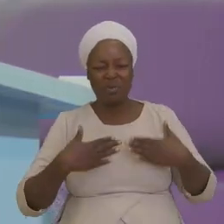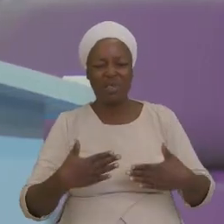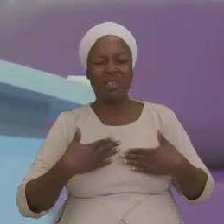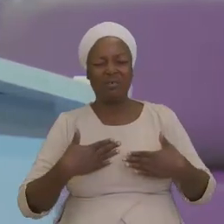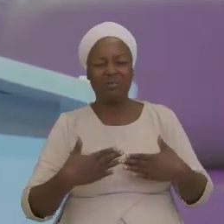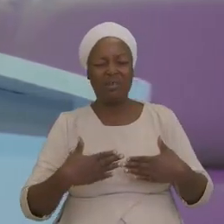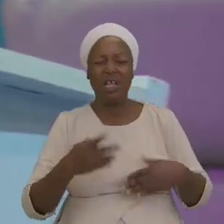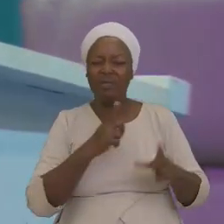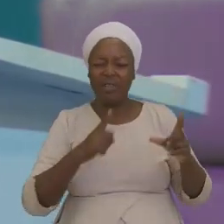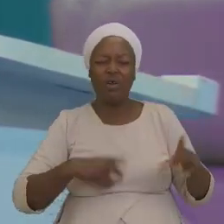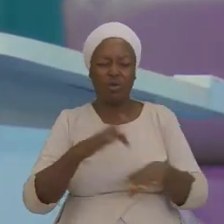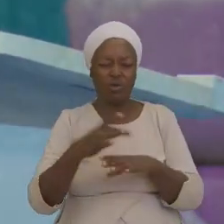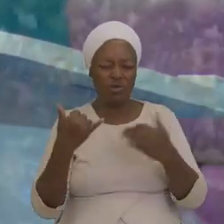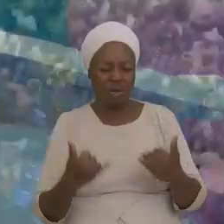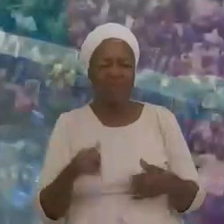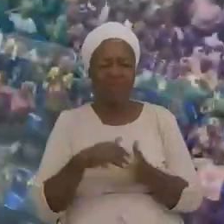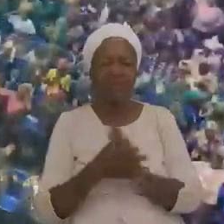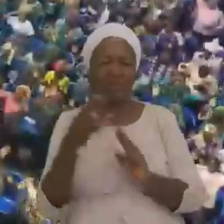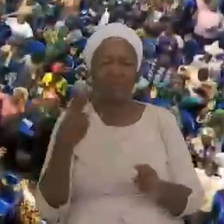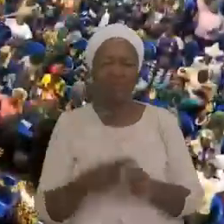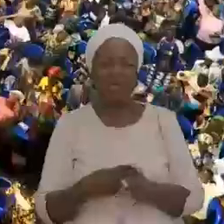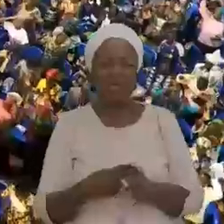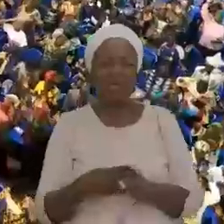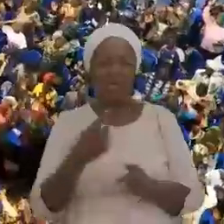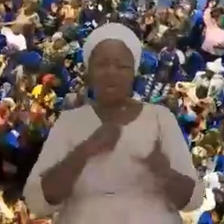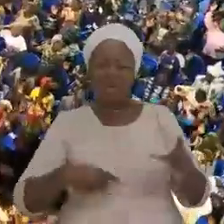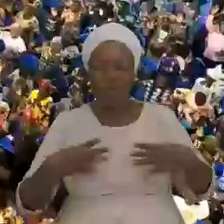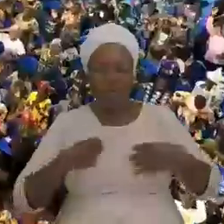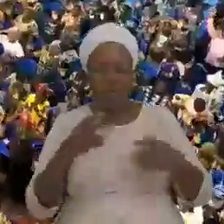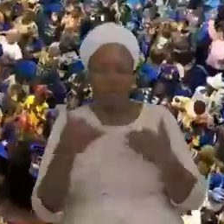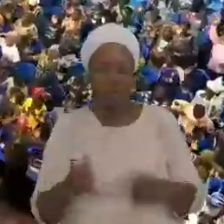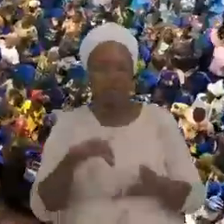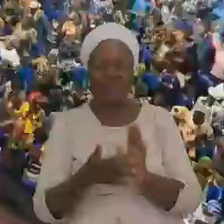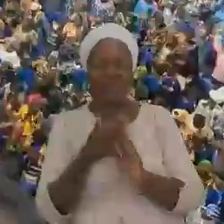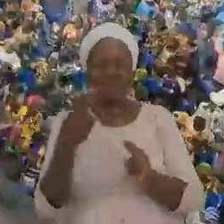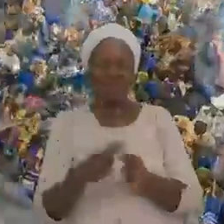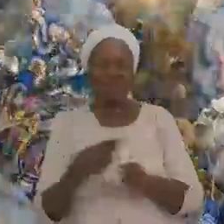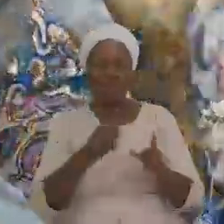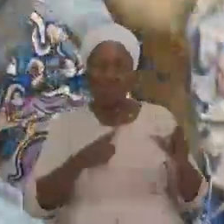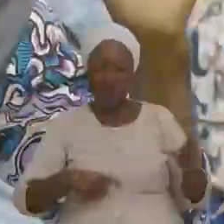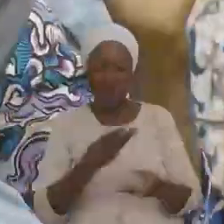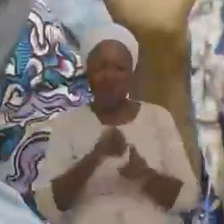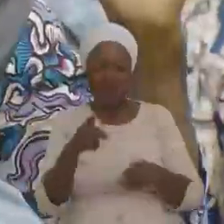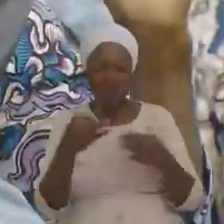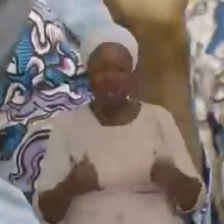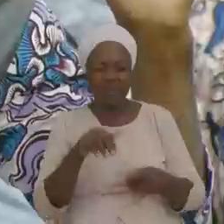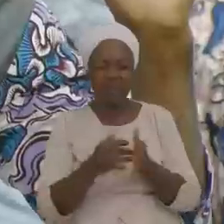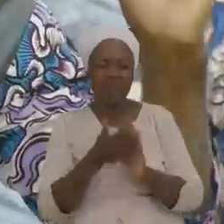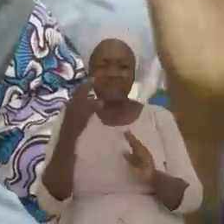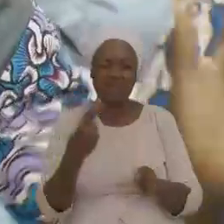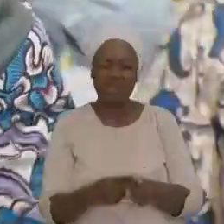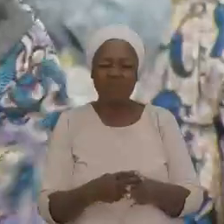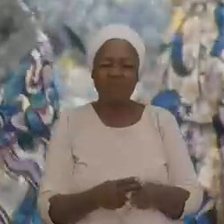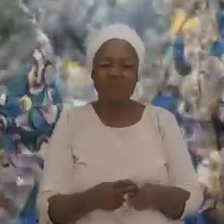The Lord touch you right now. The Lord heal you right now. The Lord deliver you right now.